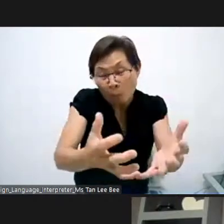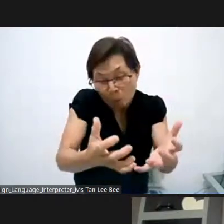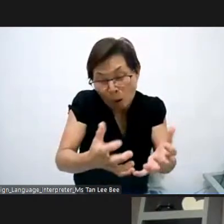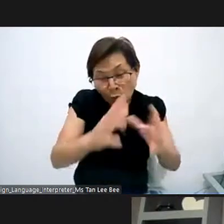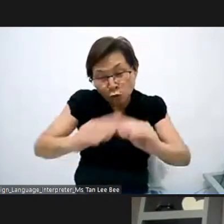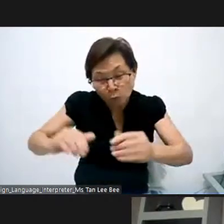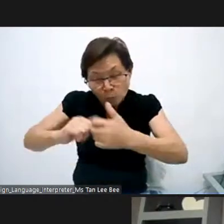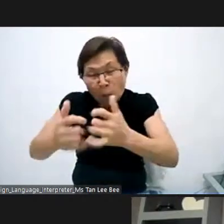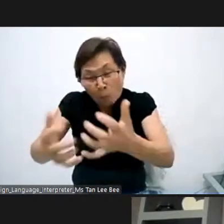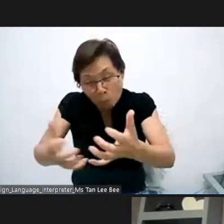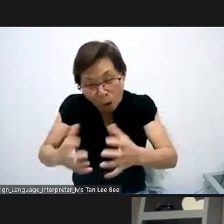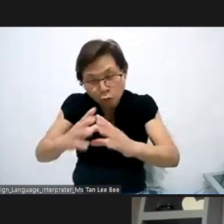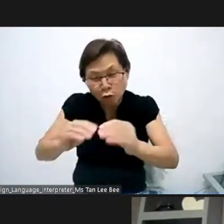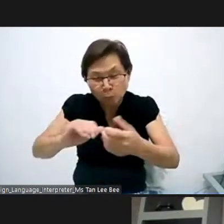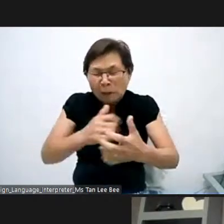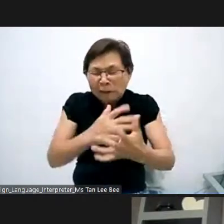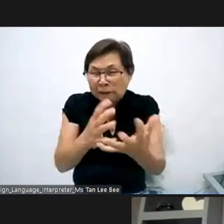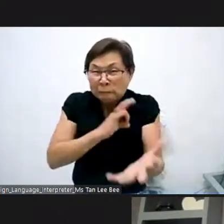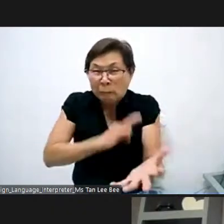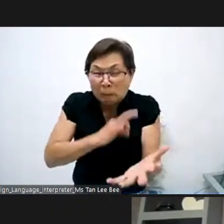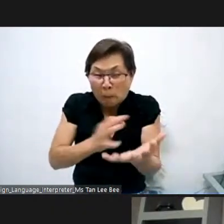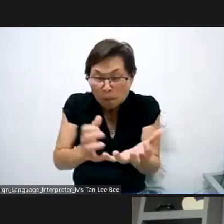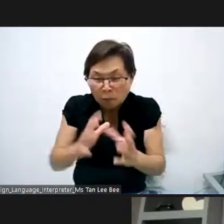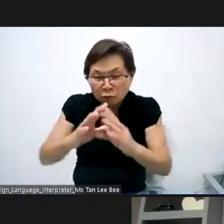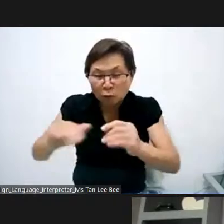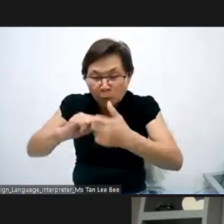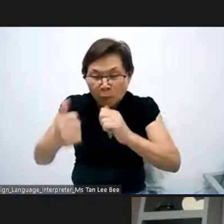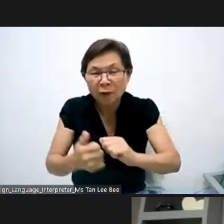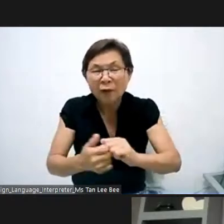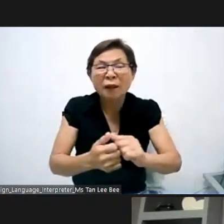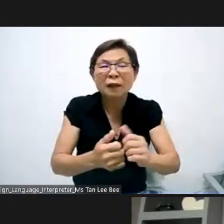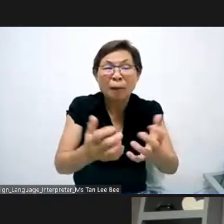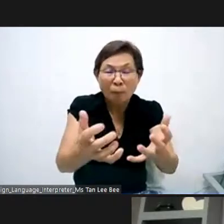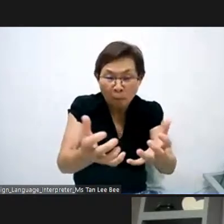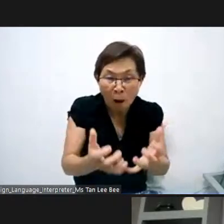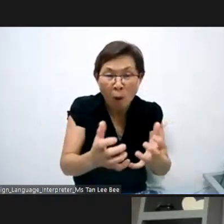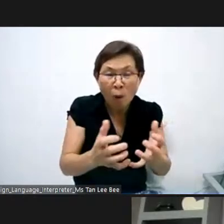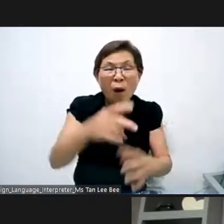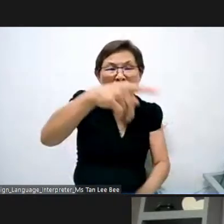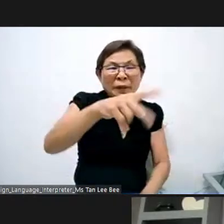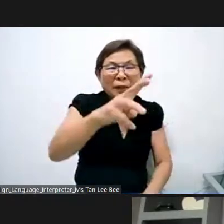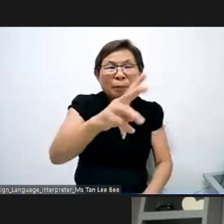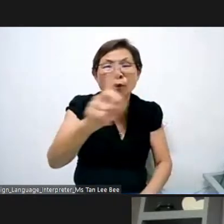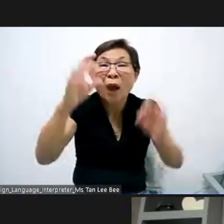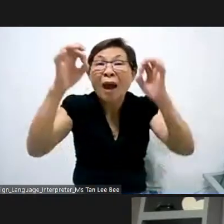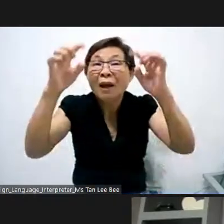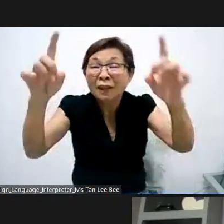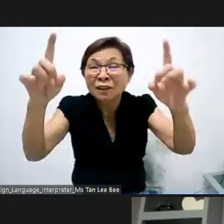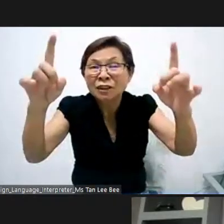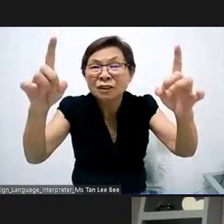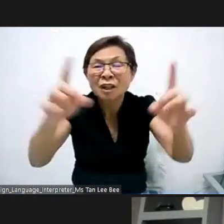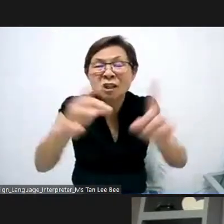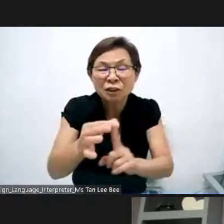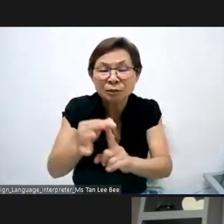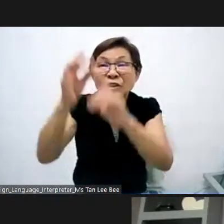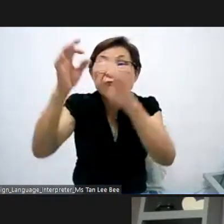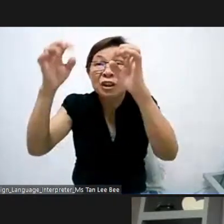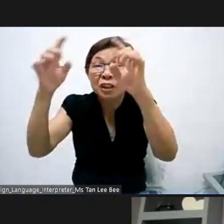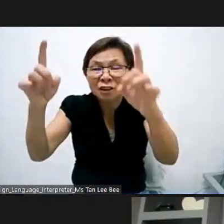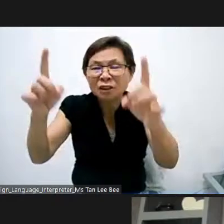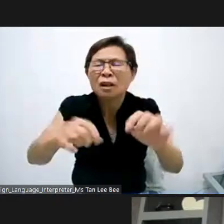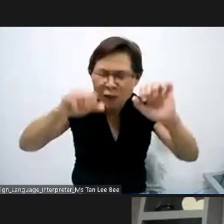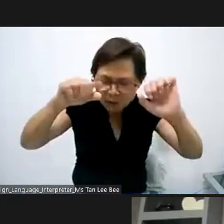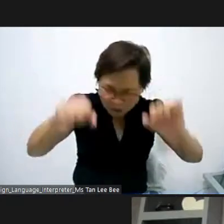the problem, that desire to help the disability education, the inclusive education, or the special education, as they say, you